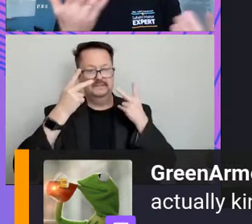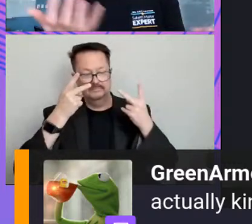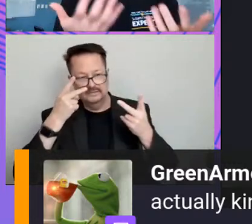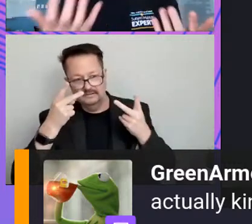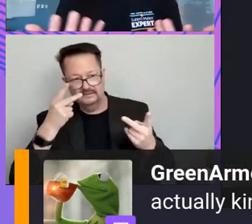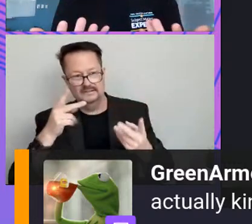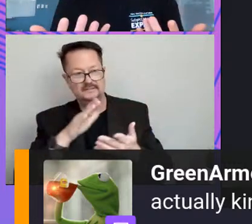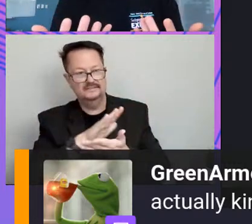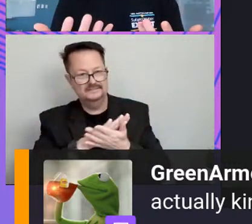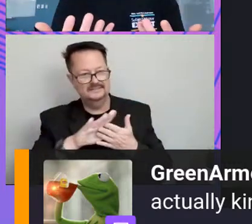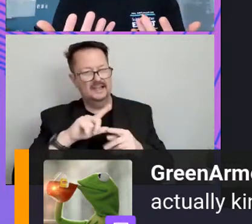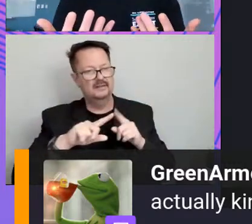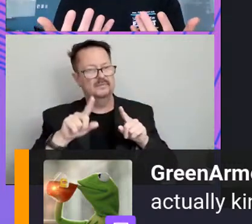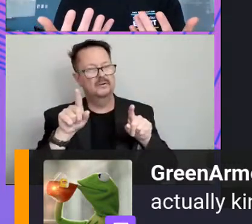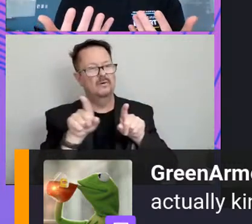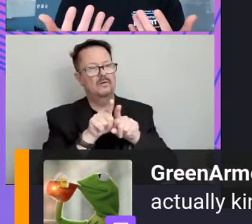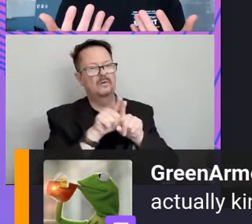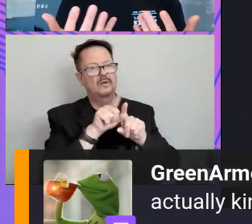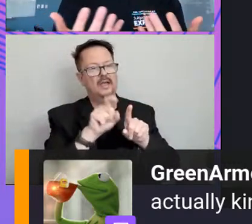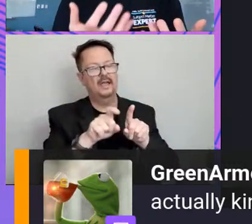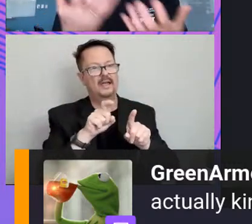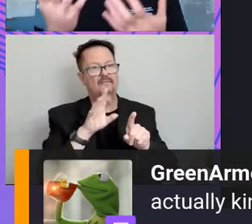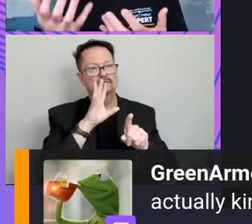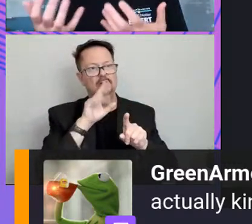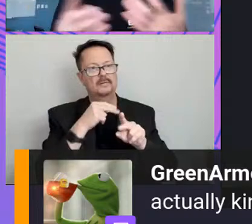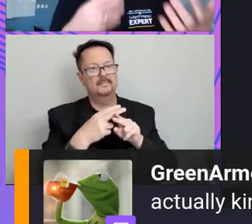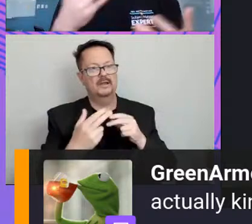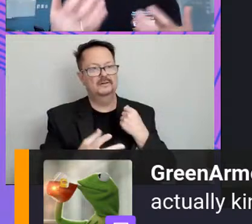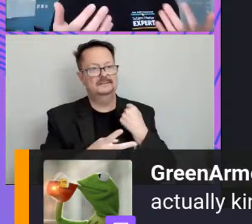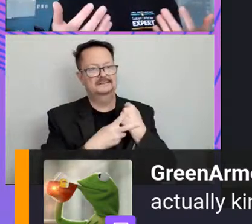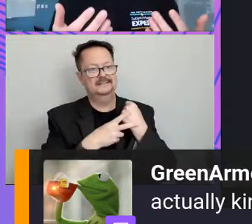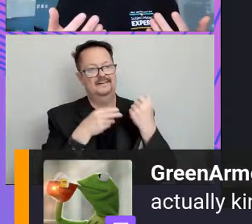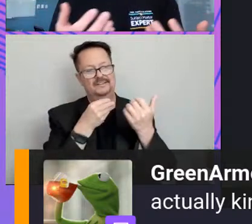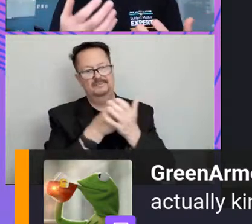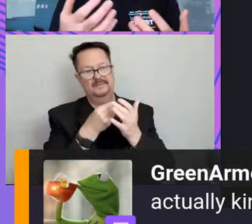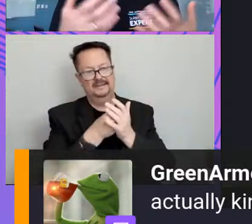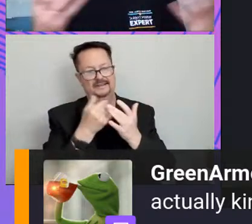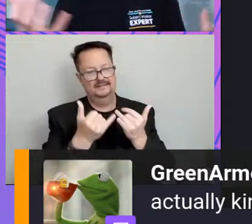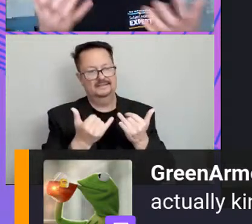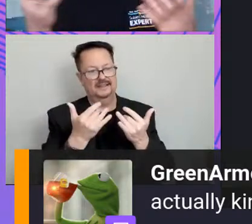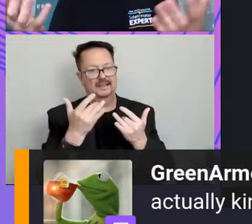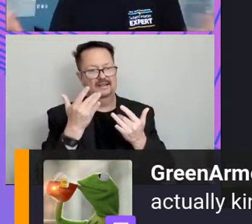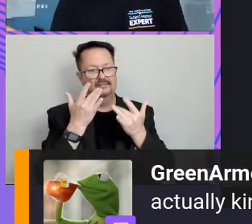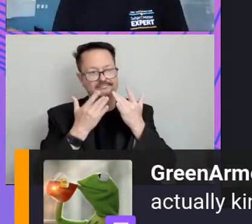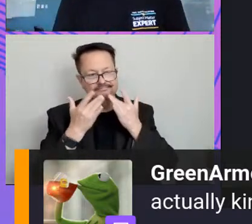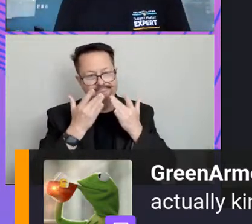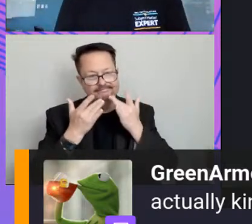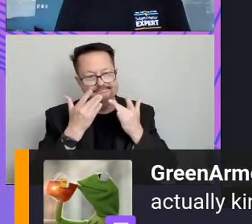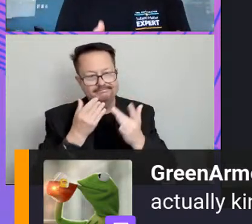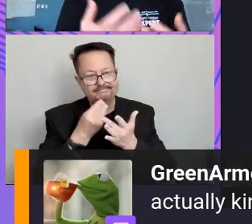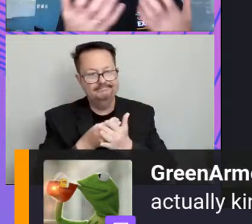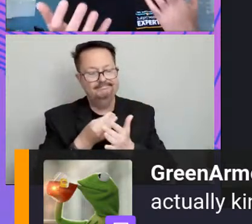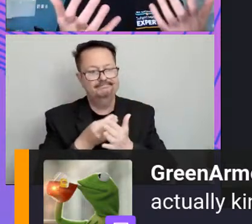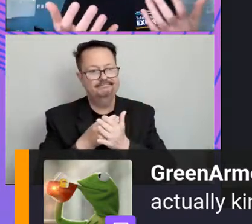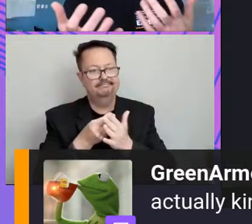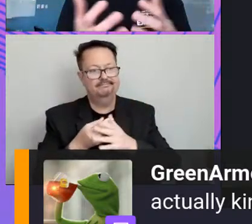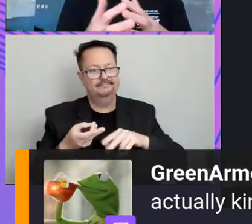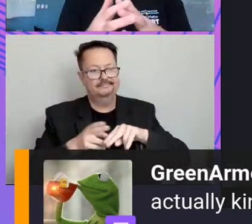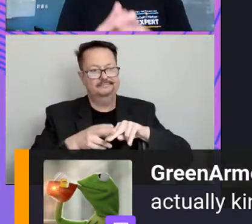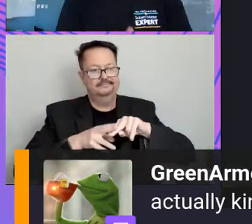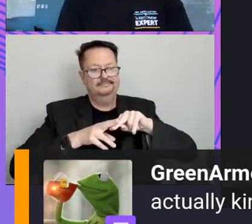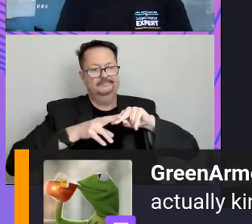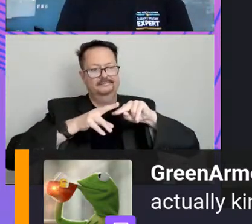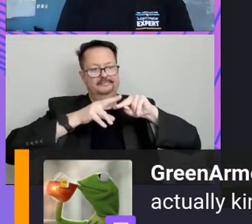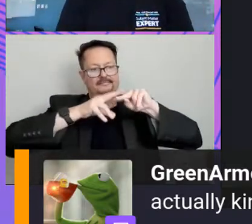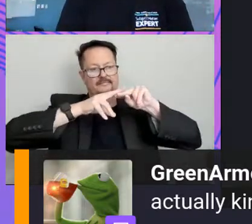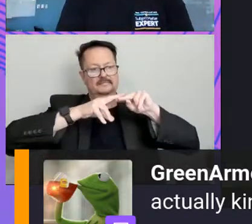about saving money, because resources which are running all the time, they accumulate costs. So